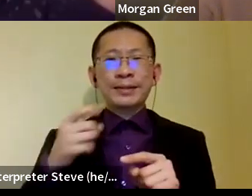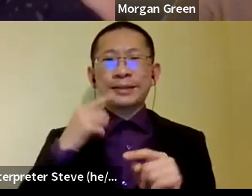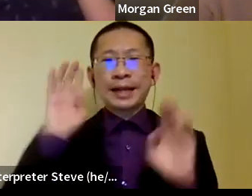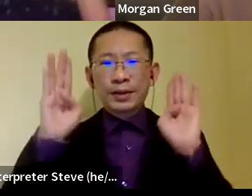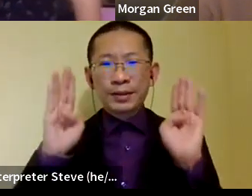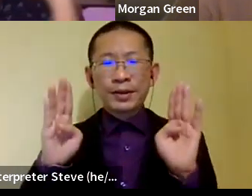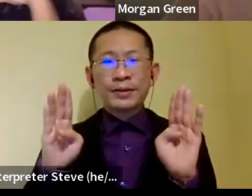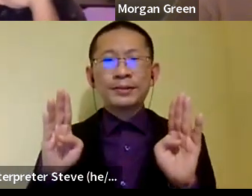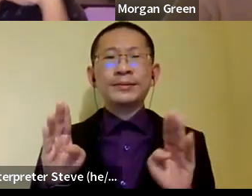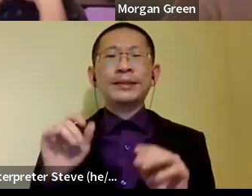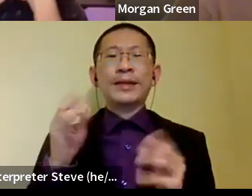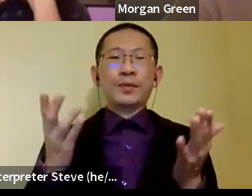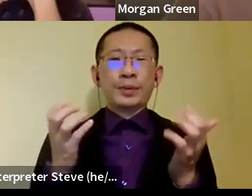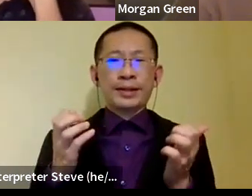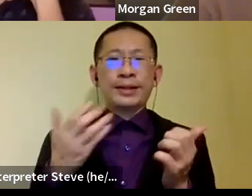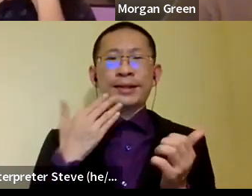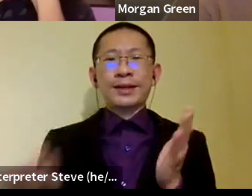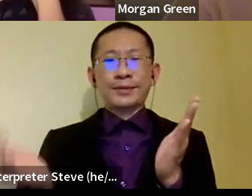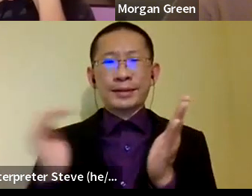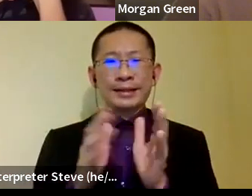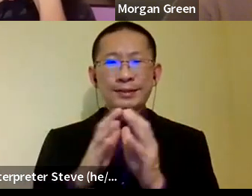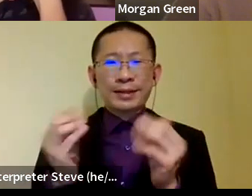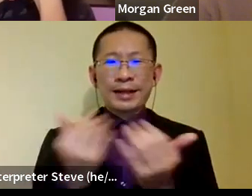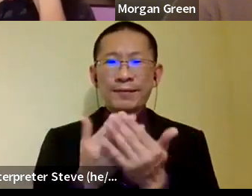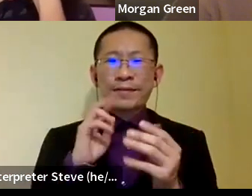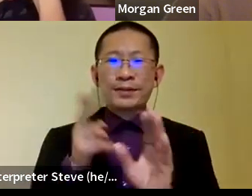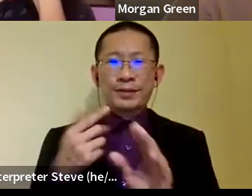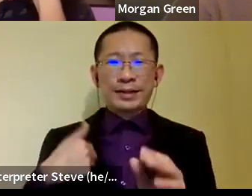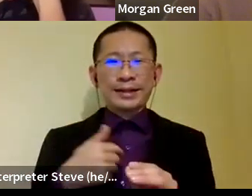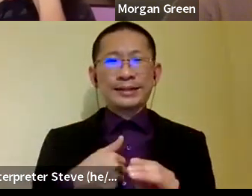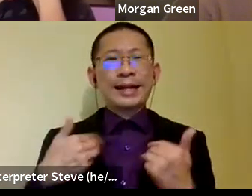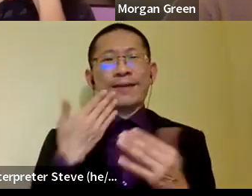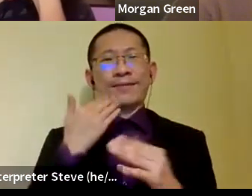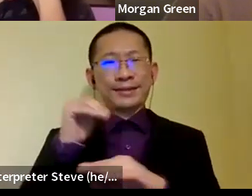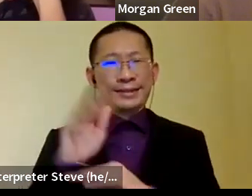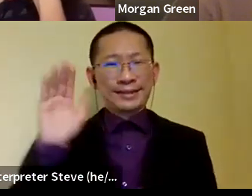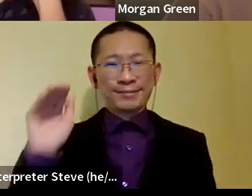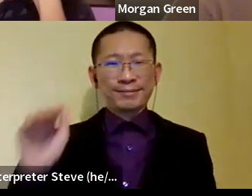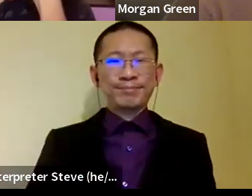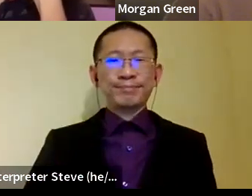turn on your camera if you would like. Thank you again so much, everyone, for joining us, and have a good night.